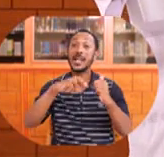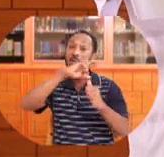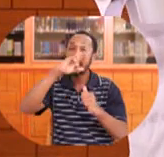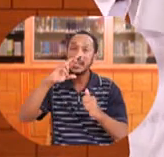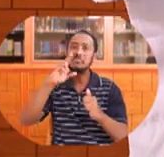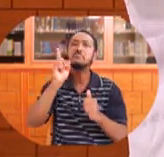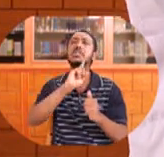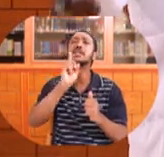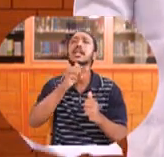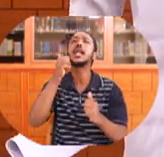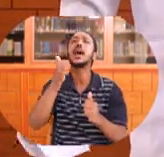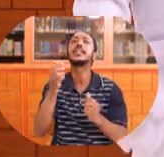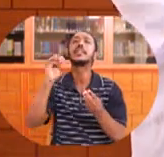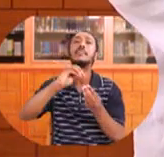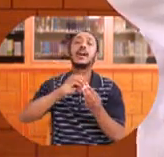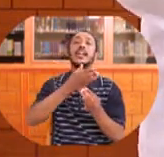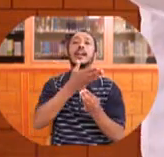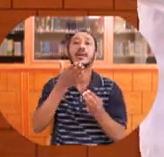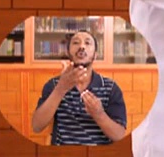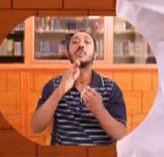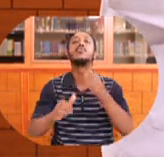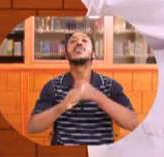consequences or what are the effects?